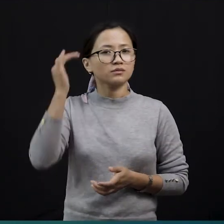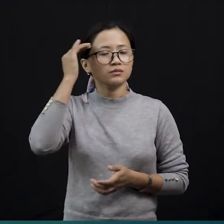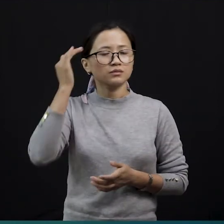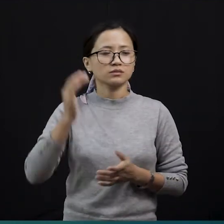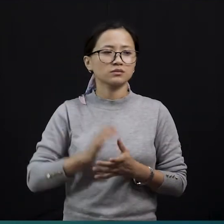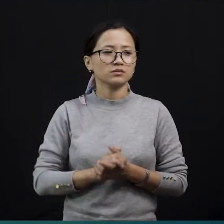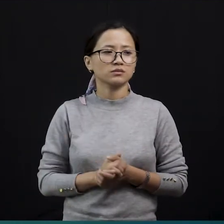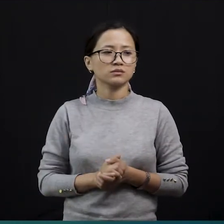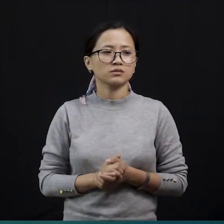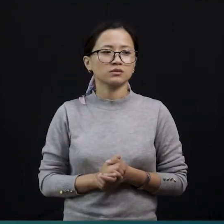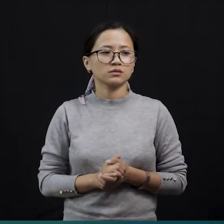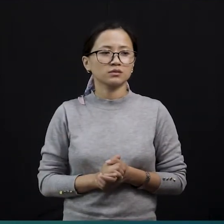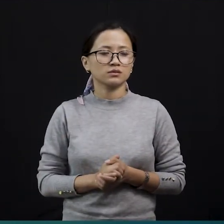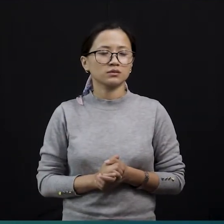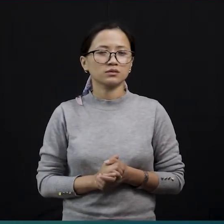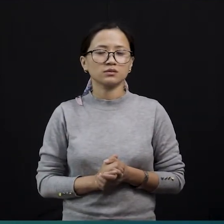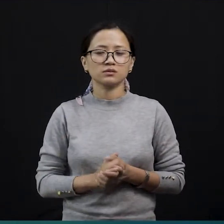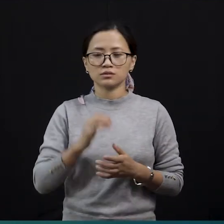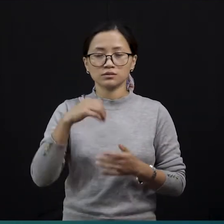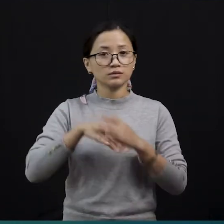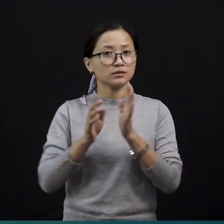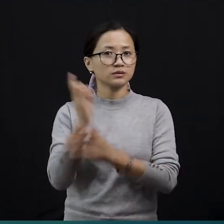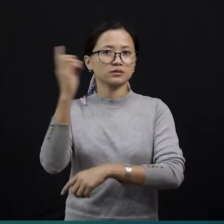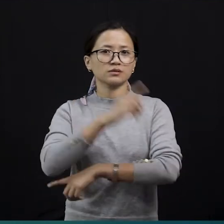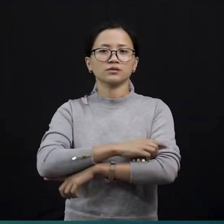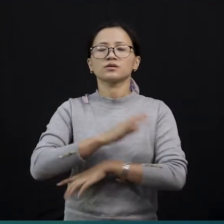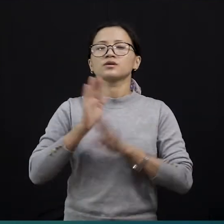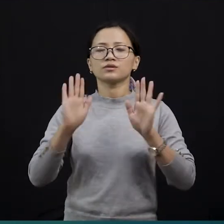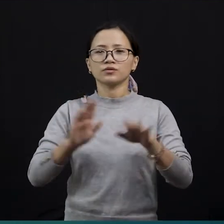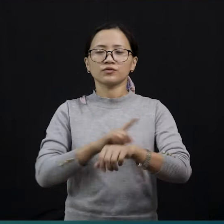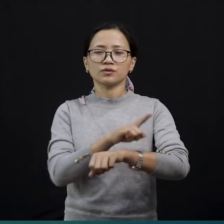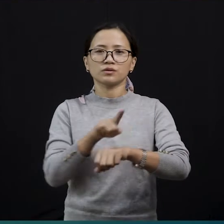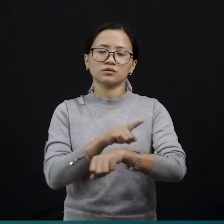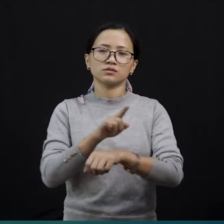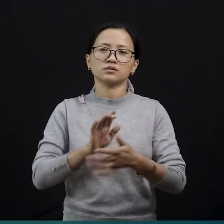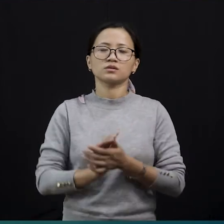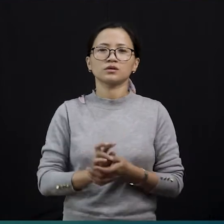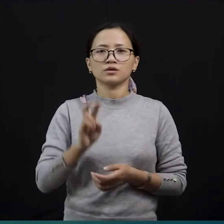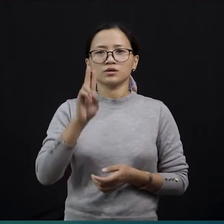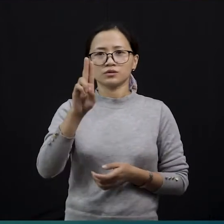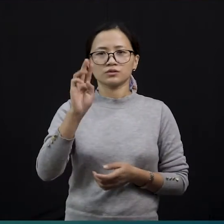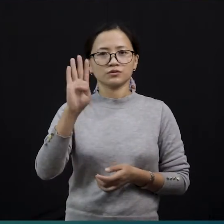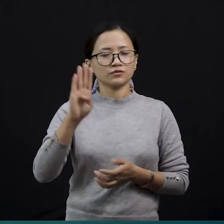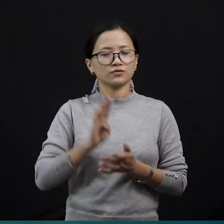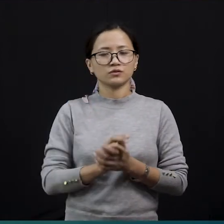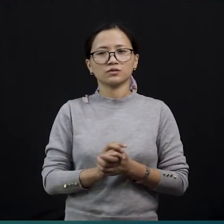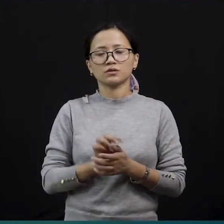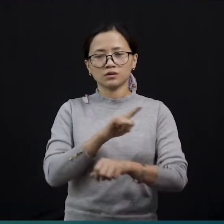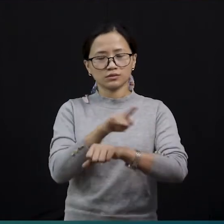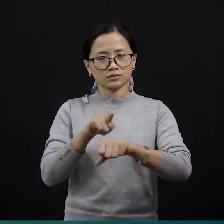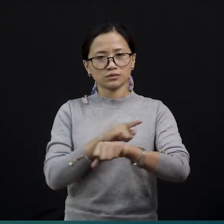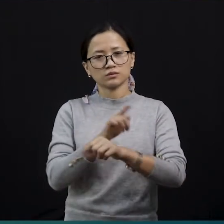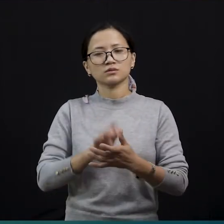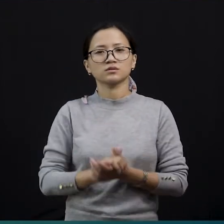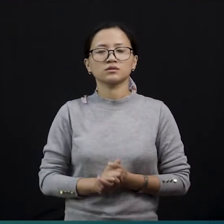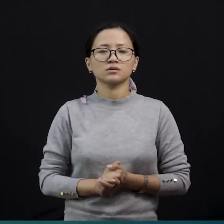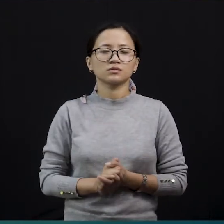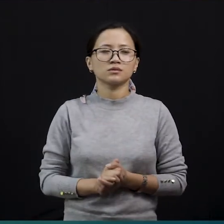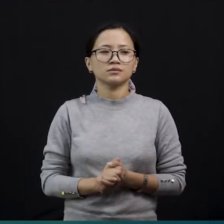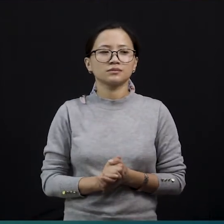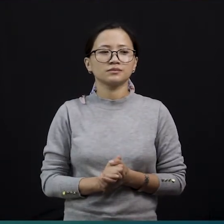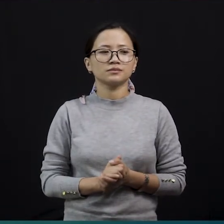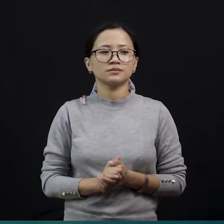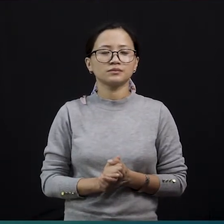that in a day we have hours. How many hours we have? We have 24 hours, right? And